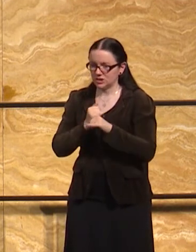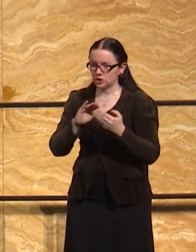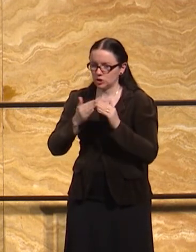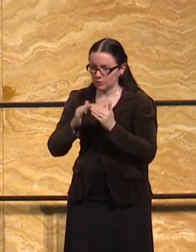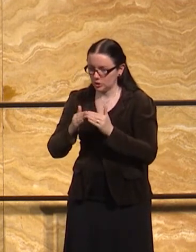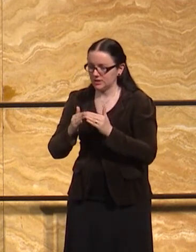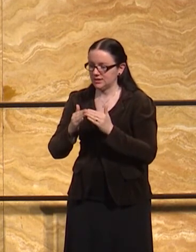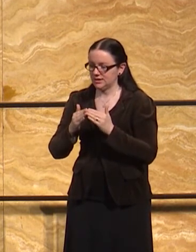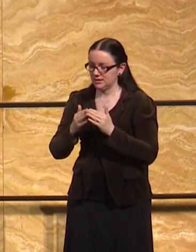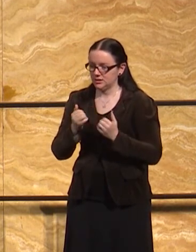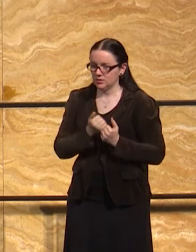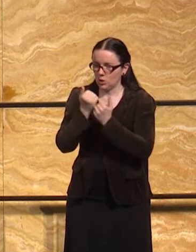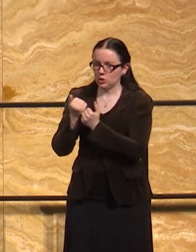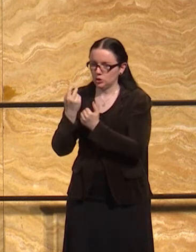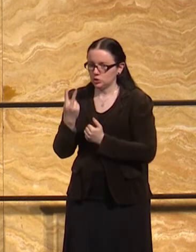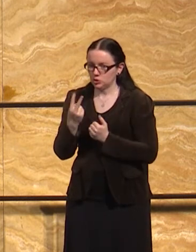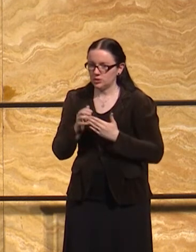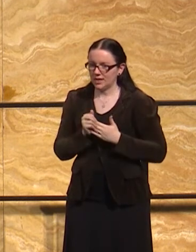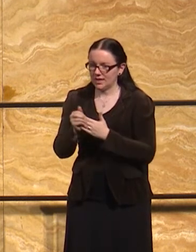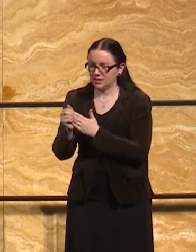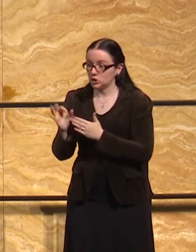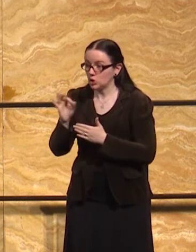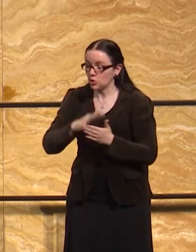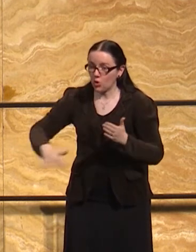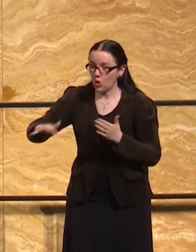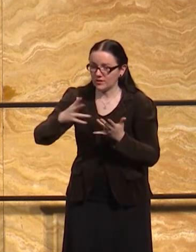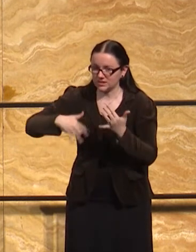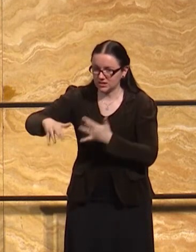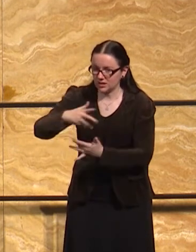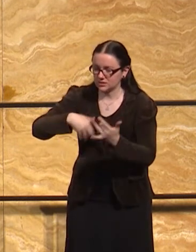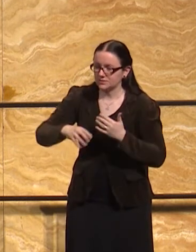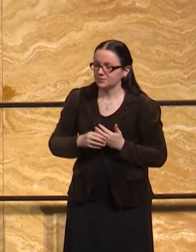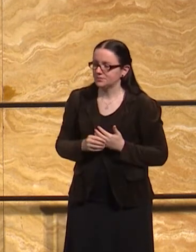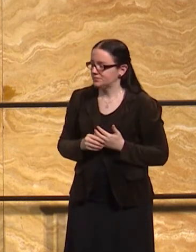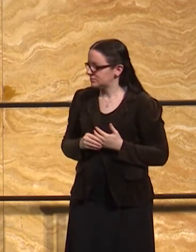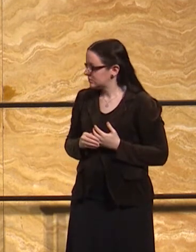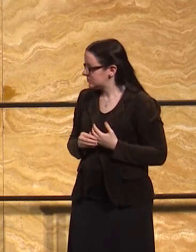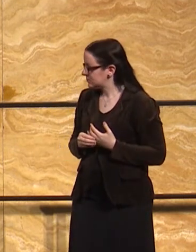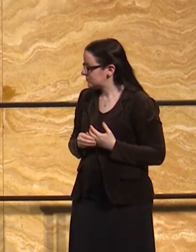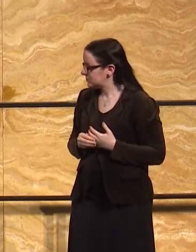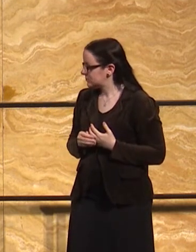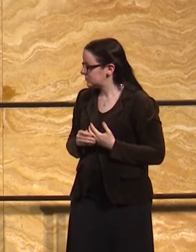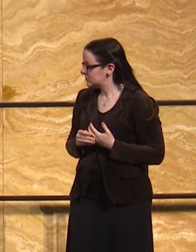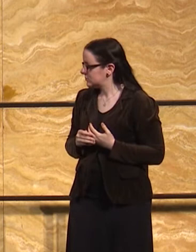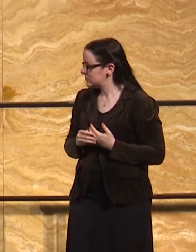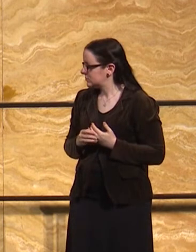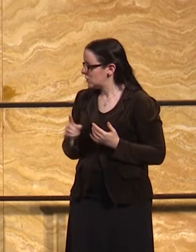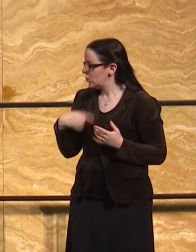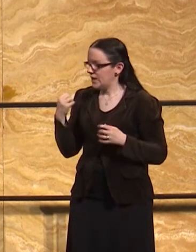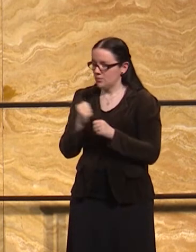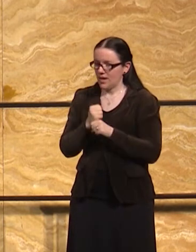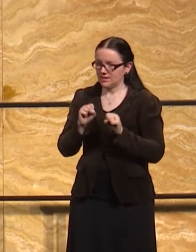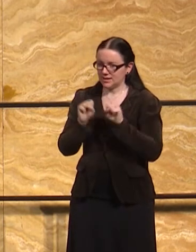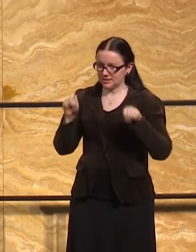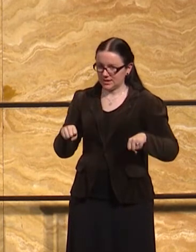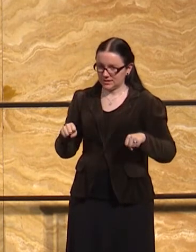2 leaders, not the whole of society. And so we produced an elite system that could